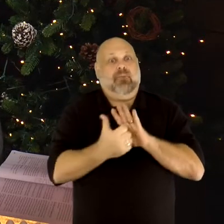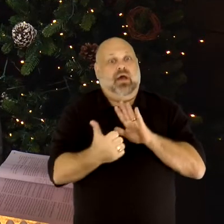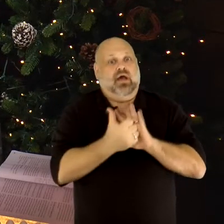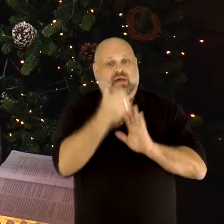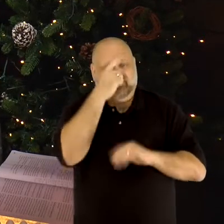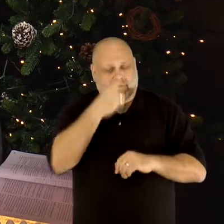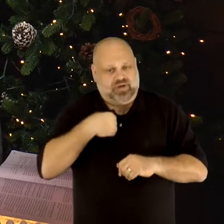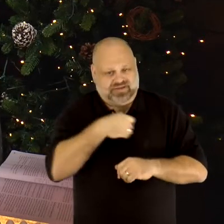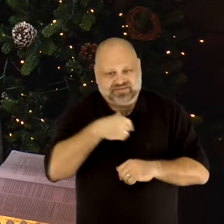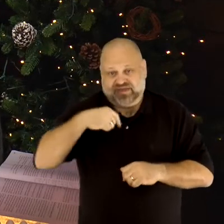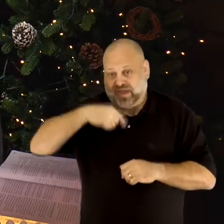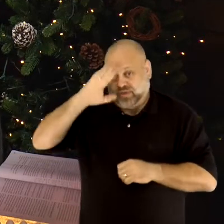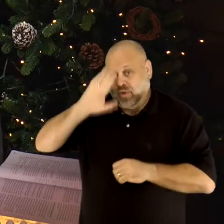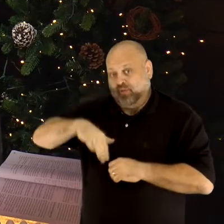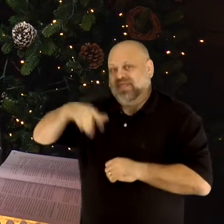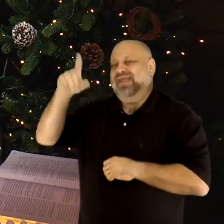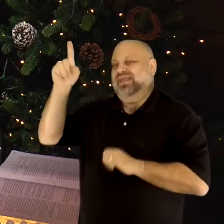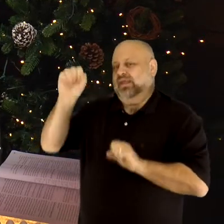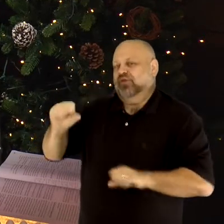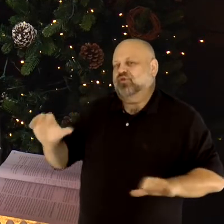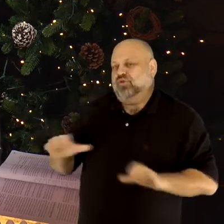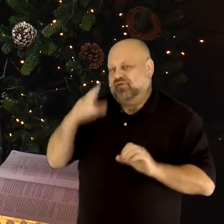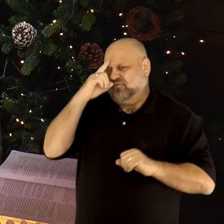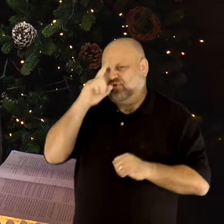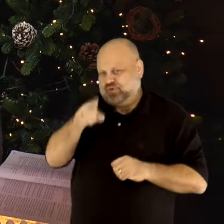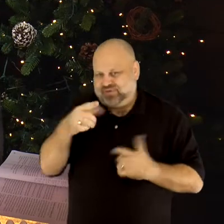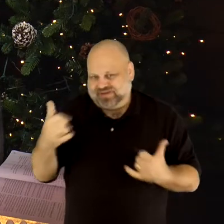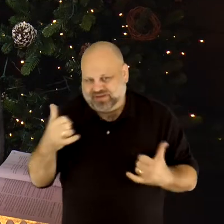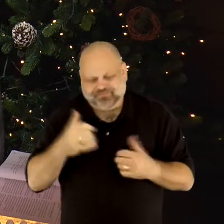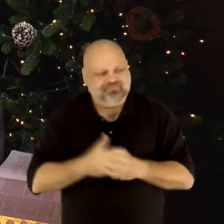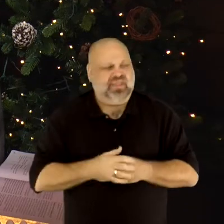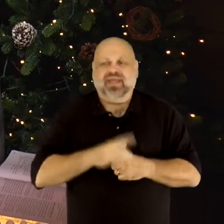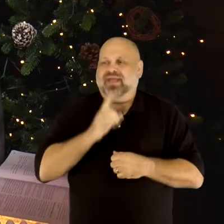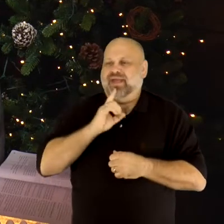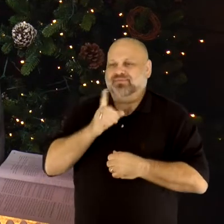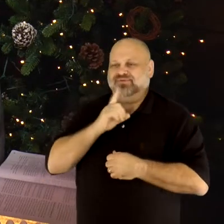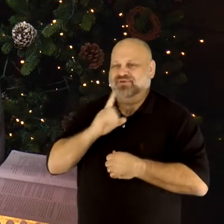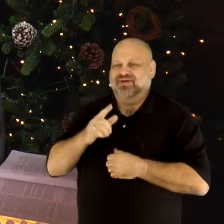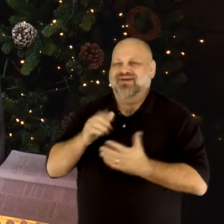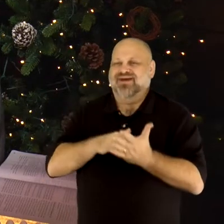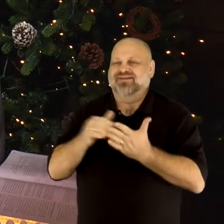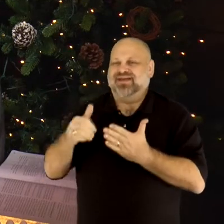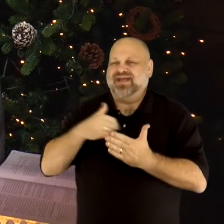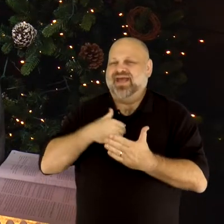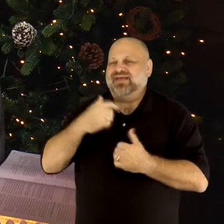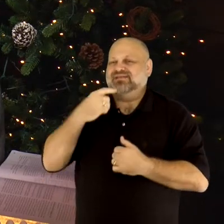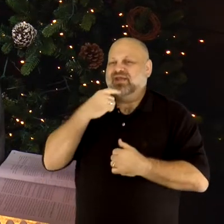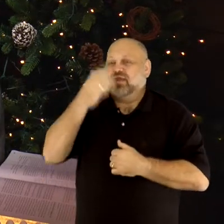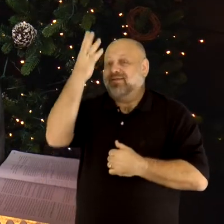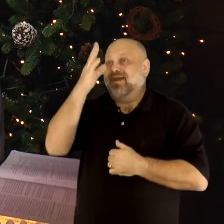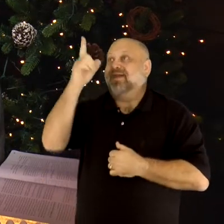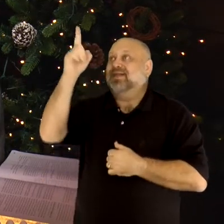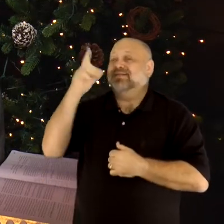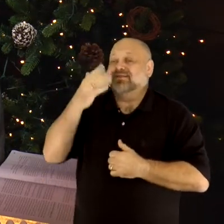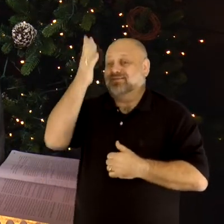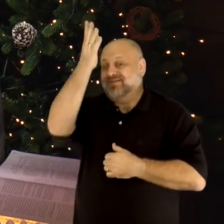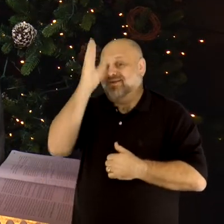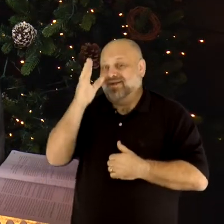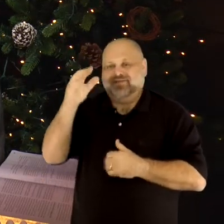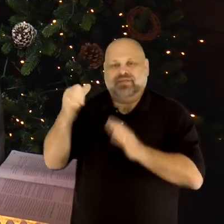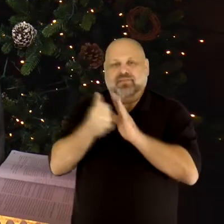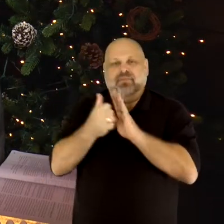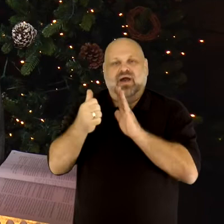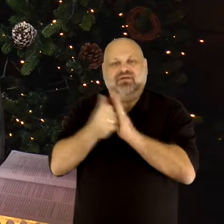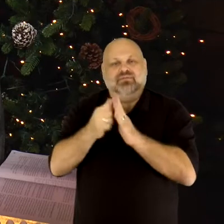us. And I know that He can do that for you today. Absolutely. I often say that God is the God of the impossible. But the